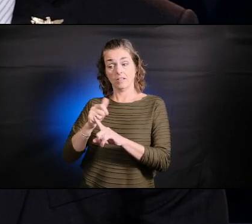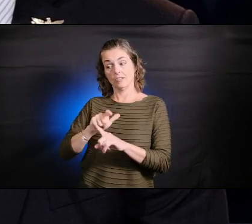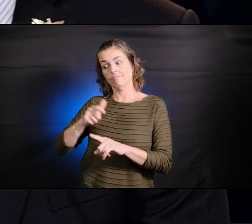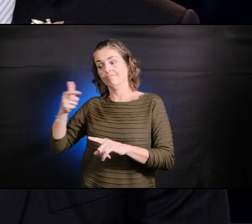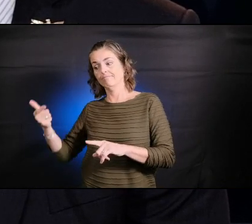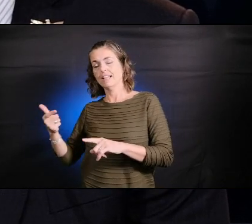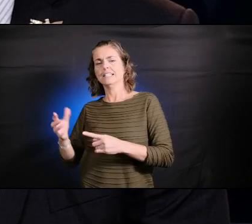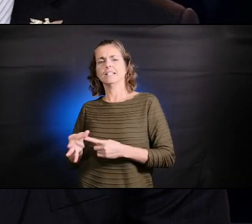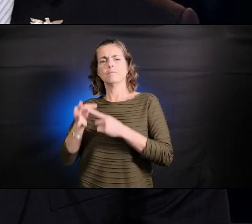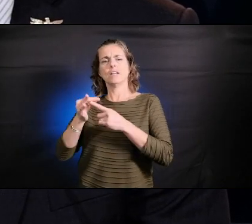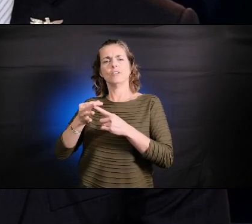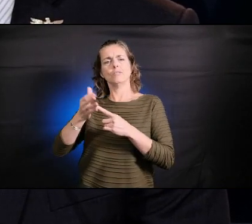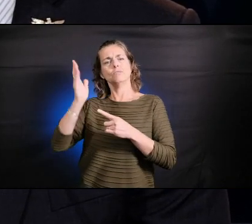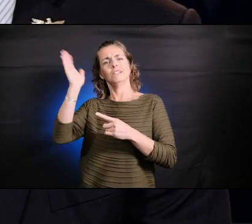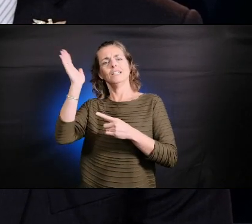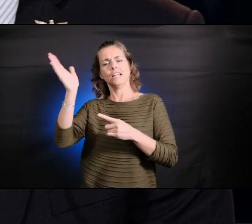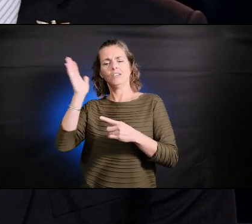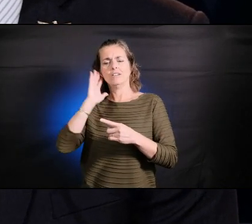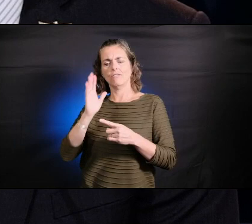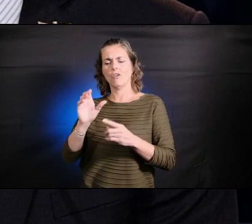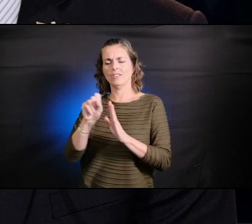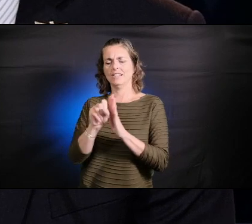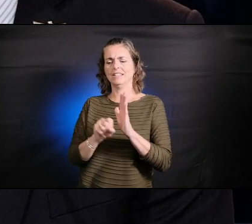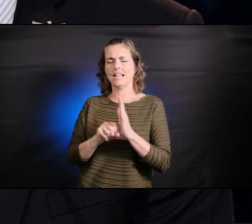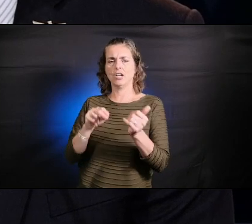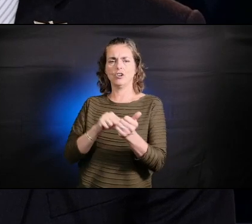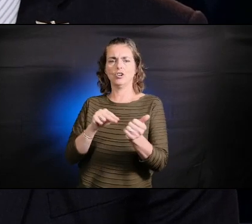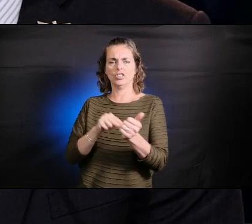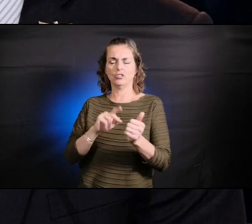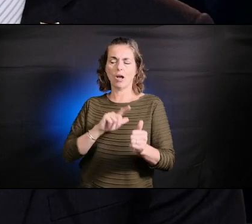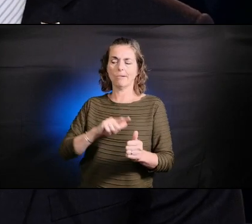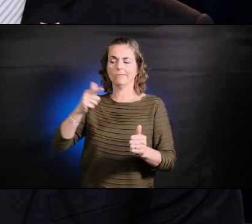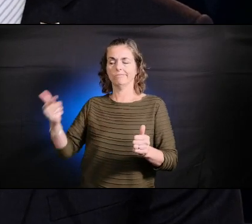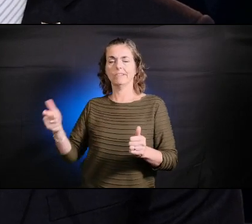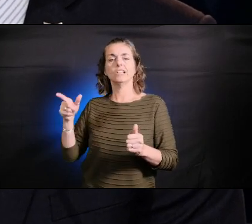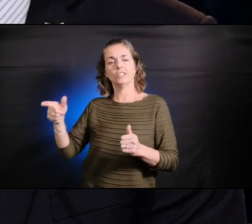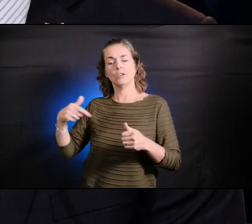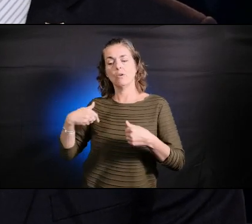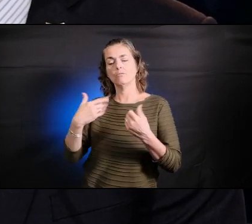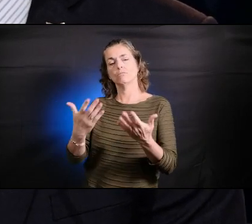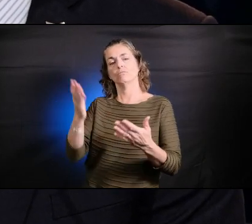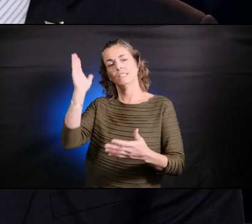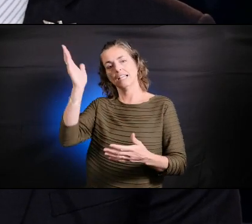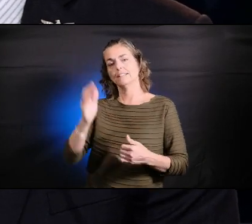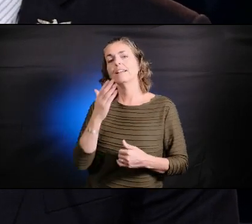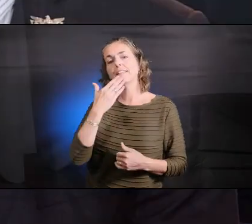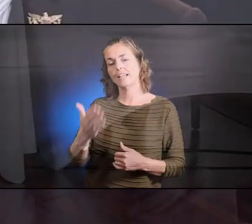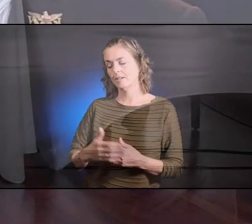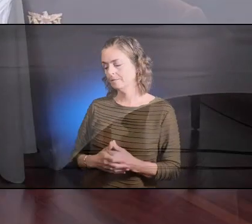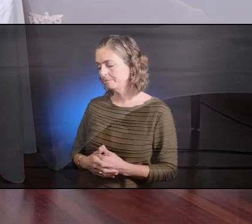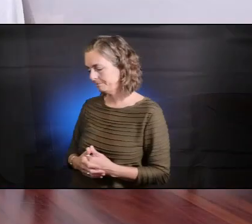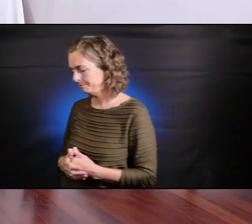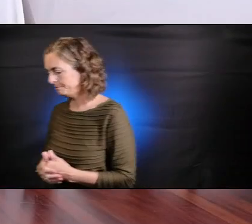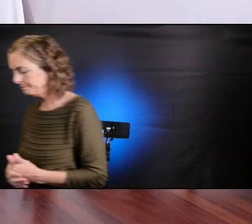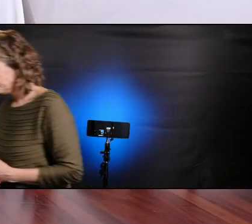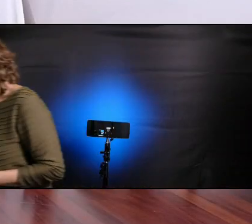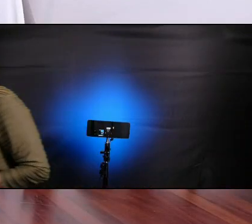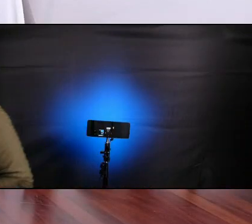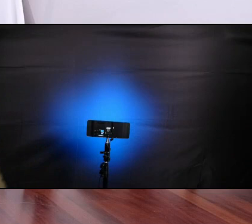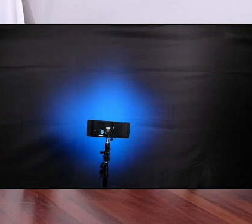behalf of the state nurses. So I'll turn it over to her now so she could give you some remarks. Thank you much. Ms.